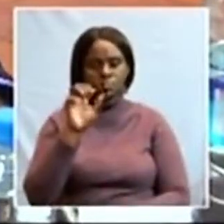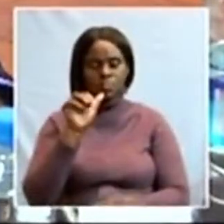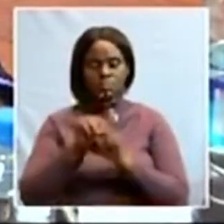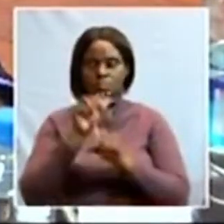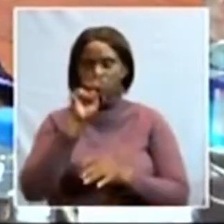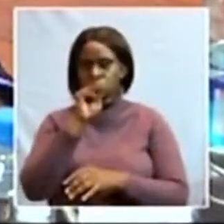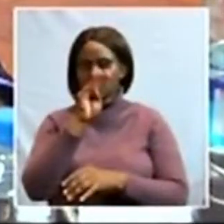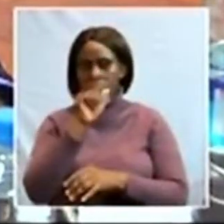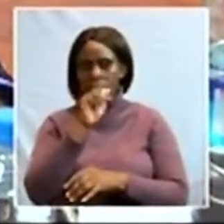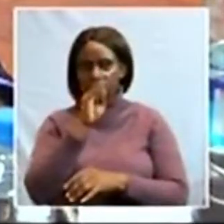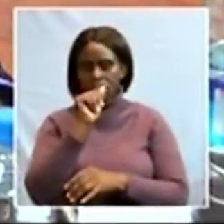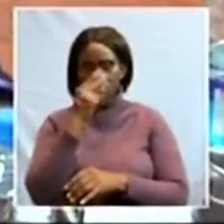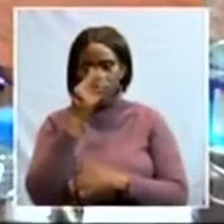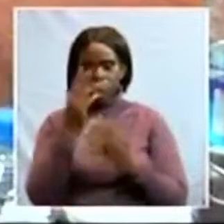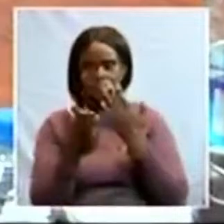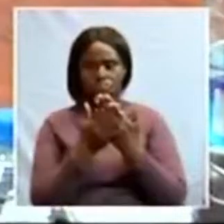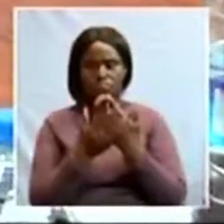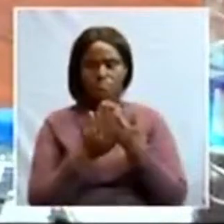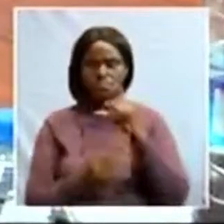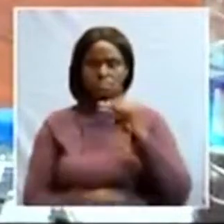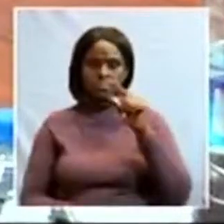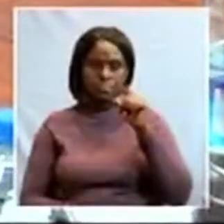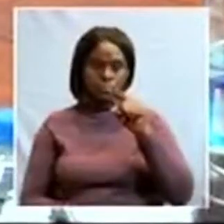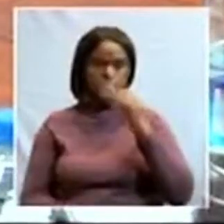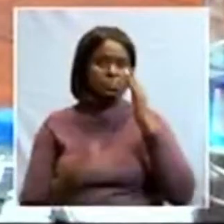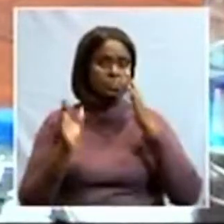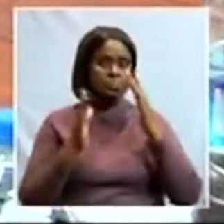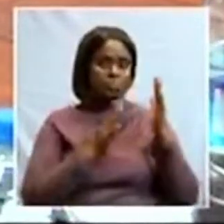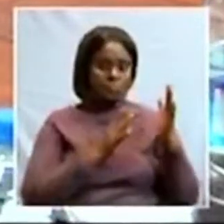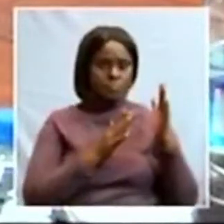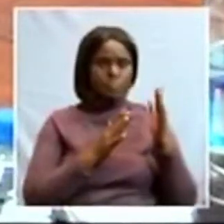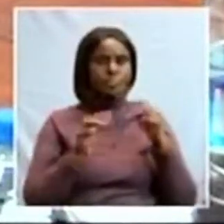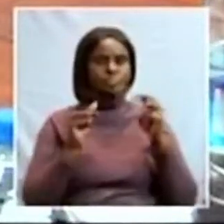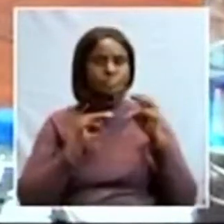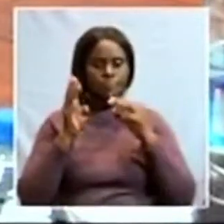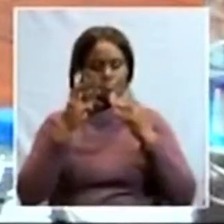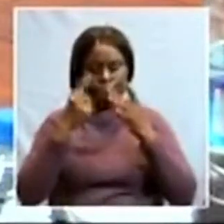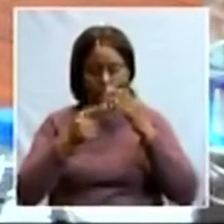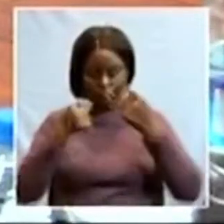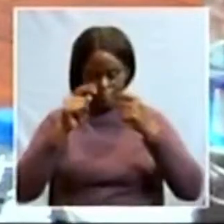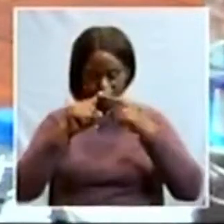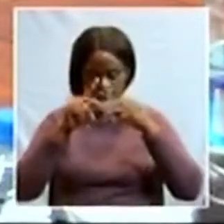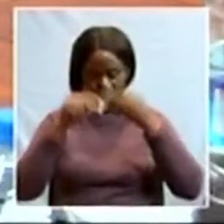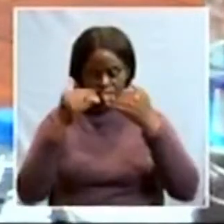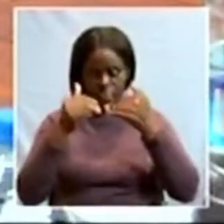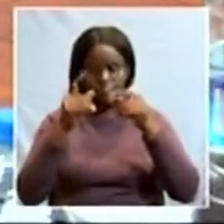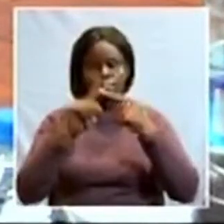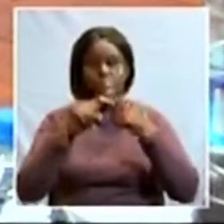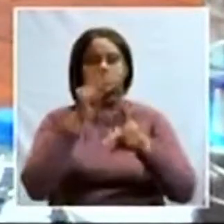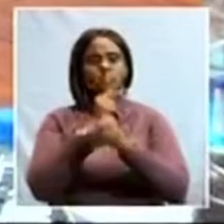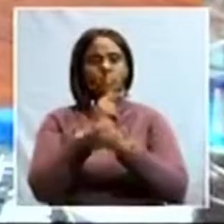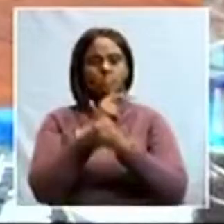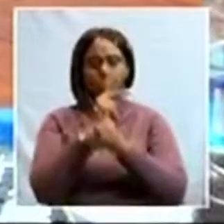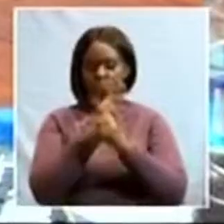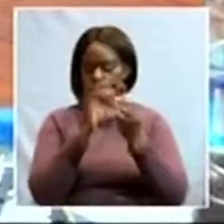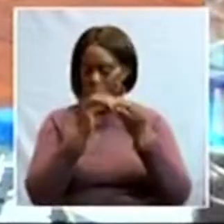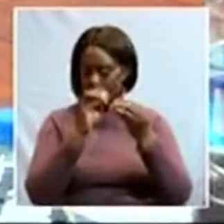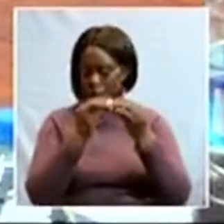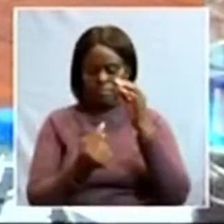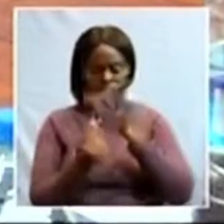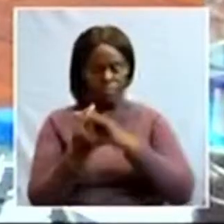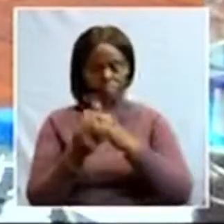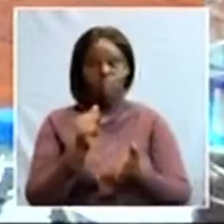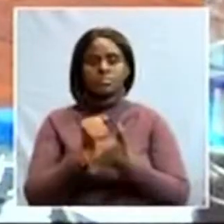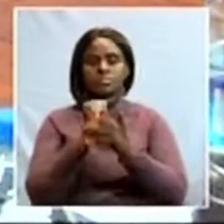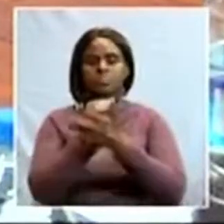See Appendix 20. Remedial measures: management will endeavor to provide and maintain emergency